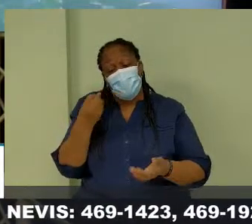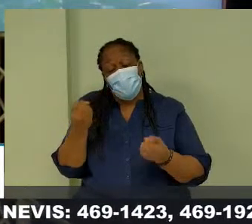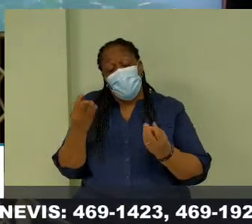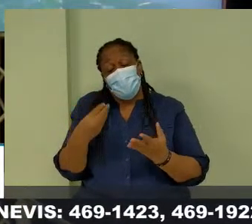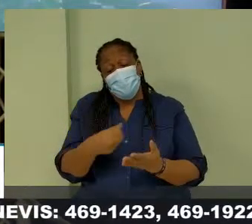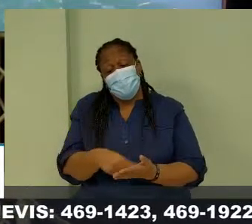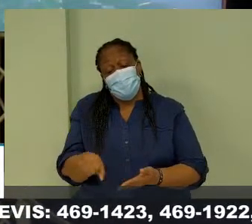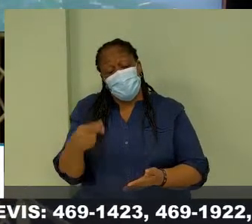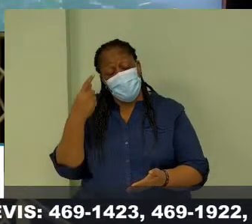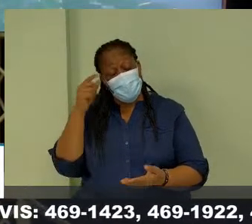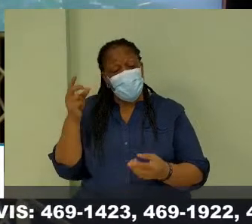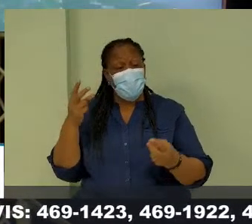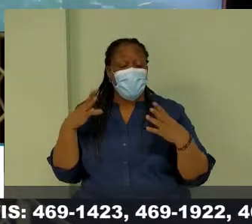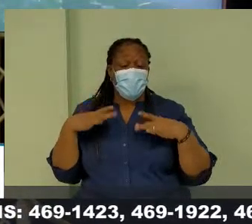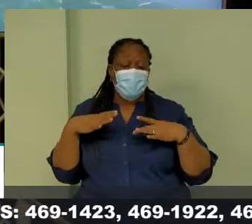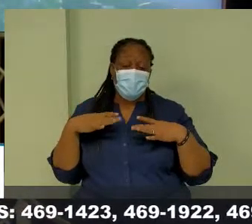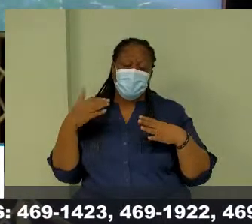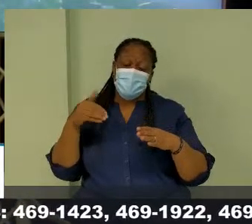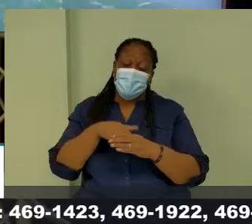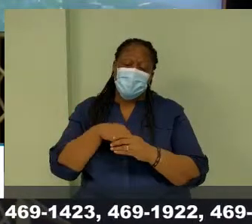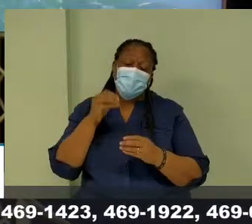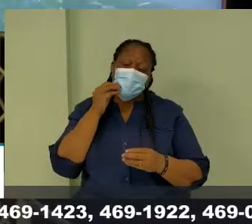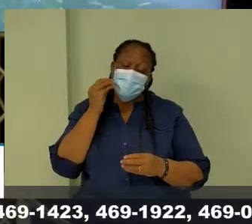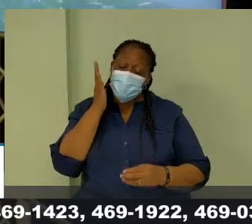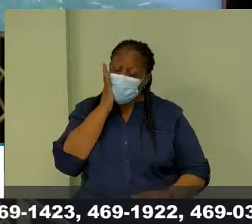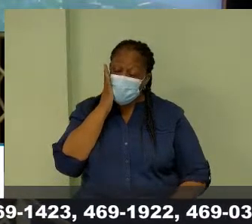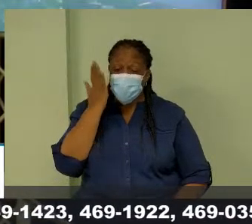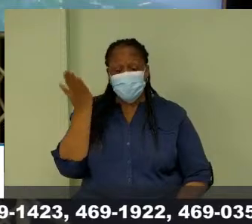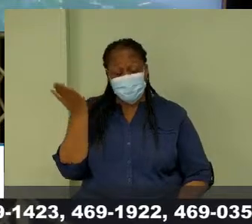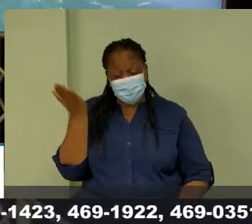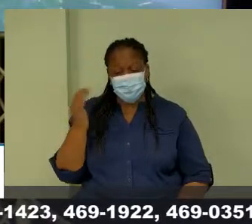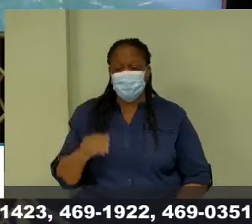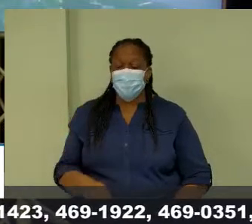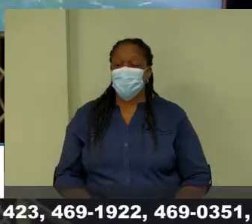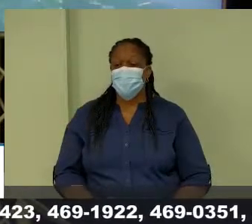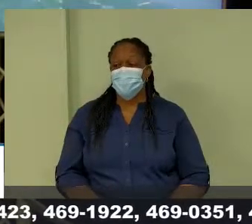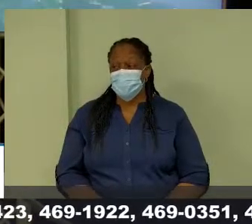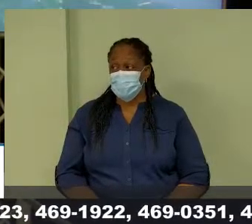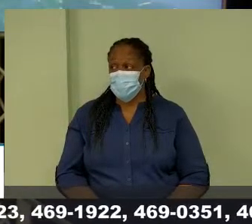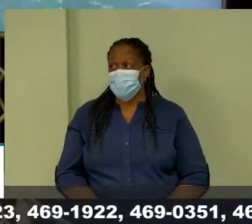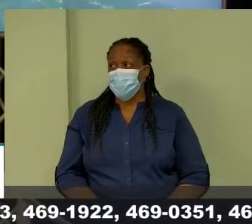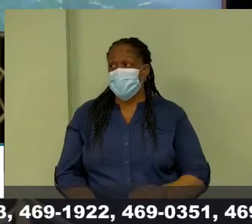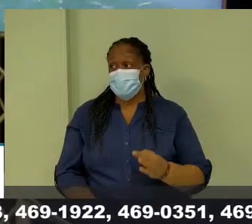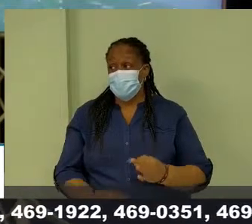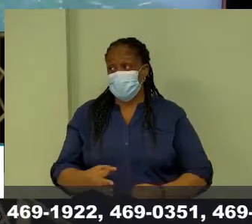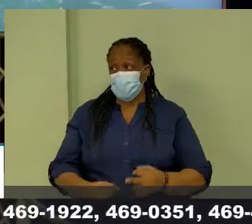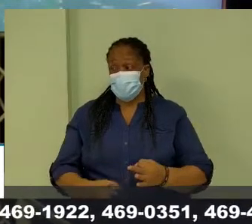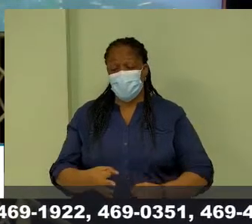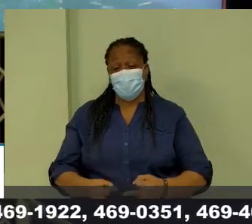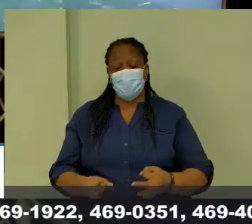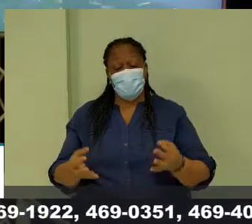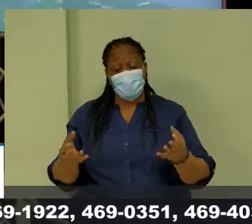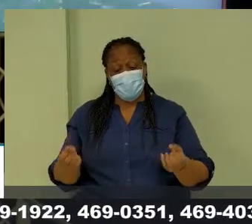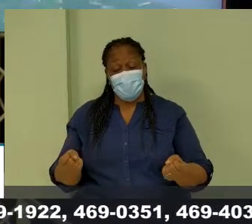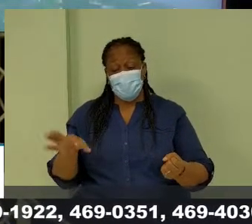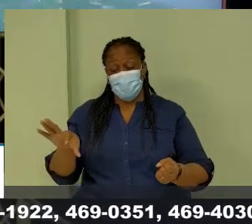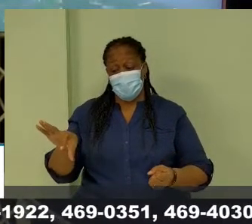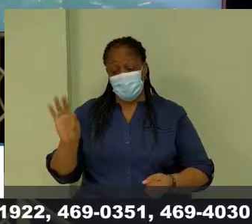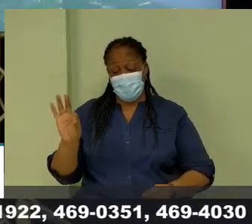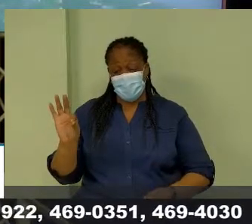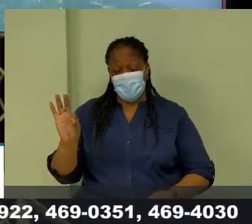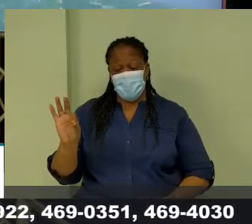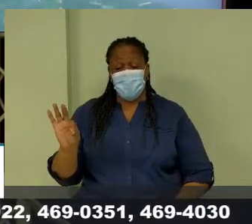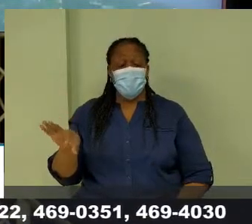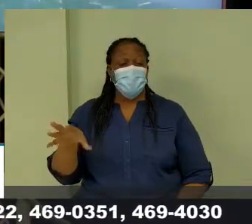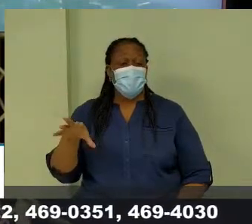for vacationing at that location. So if you're going to opt to go to Royal St. Kitts Hotel or